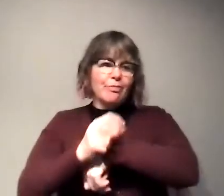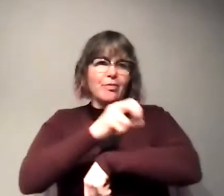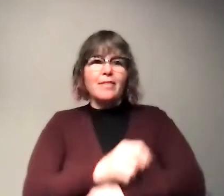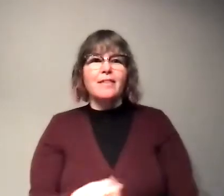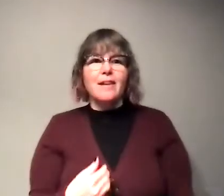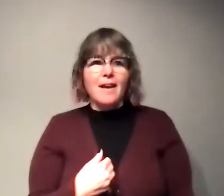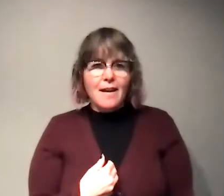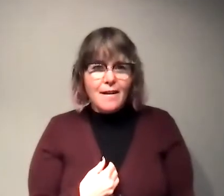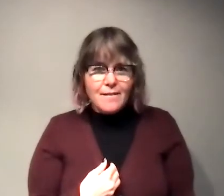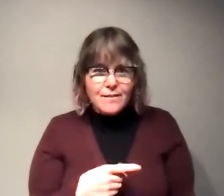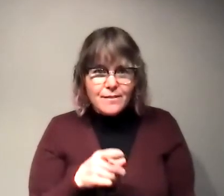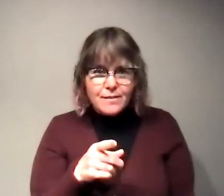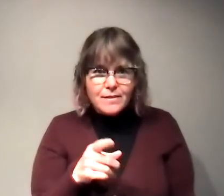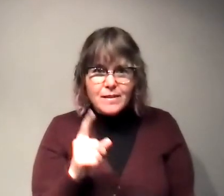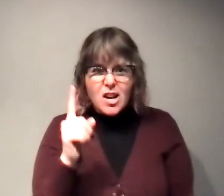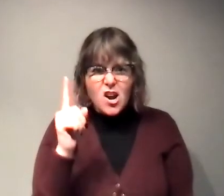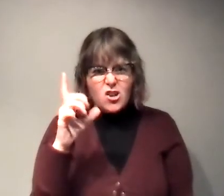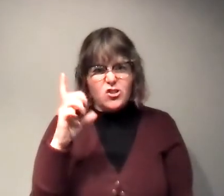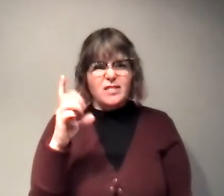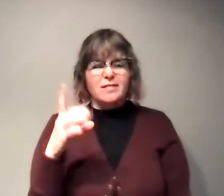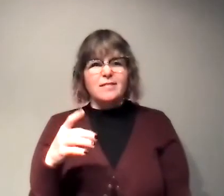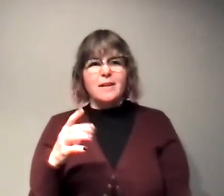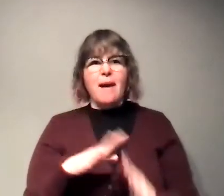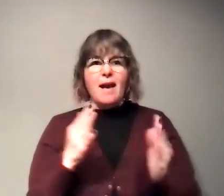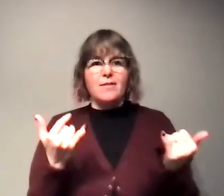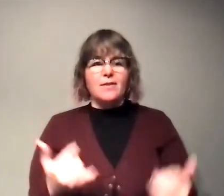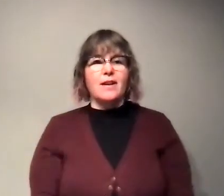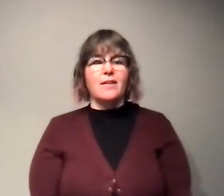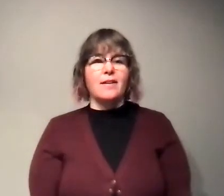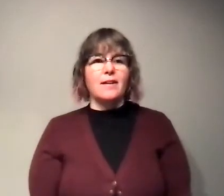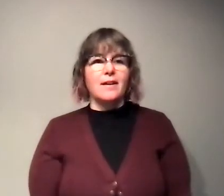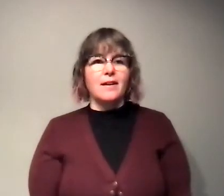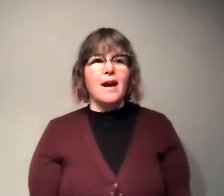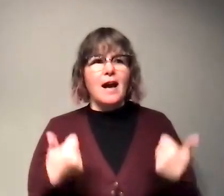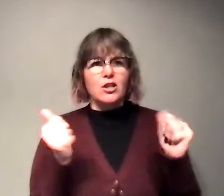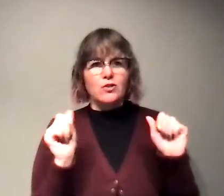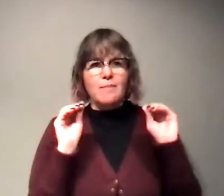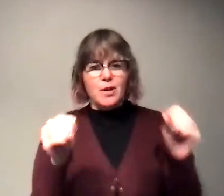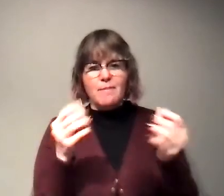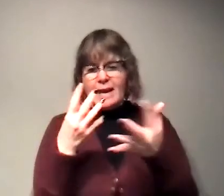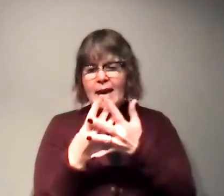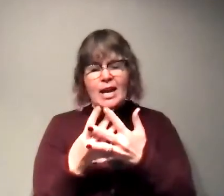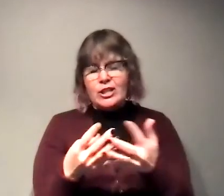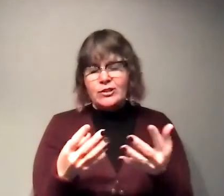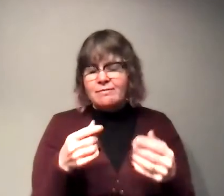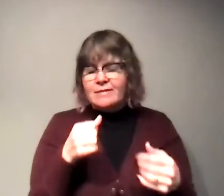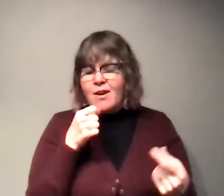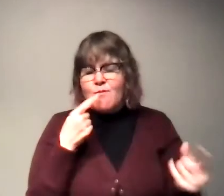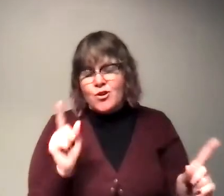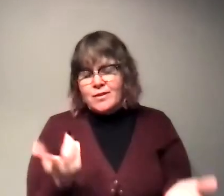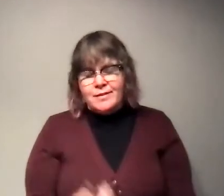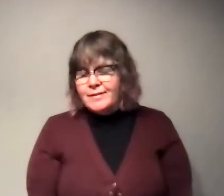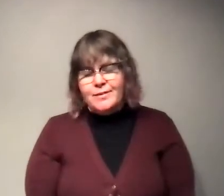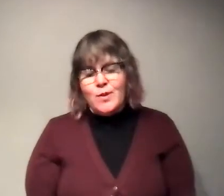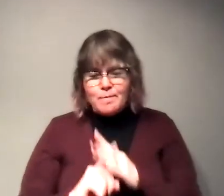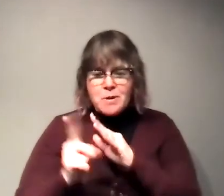like 100 of them in my house right now, and I tried putting them in a cage and it's not working out. They are figuring ways to get